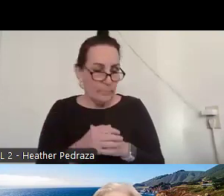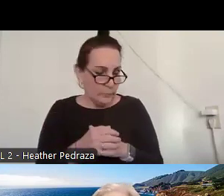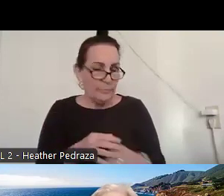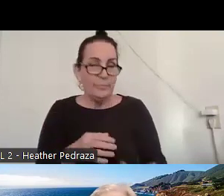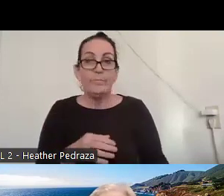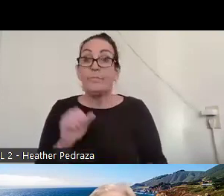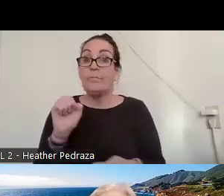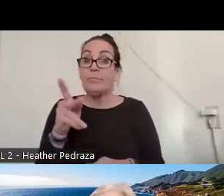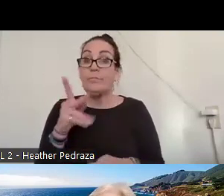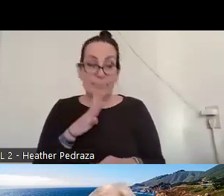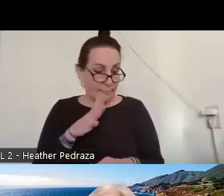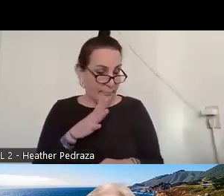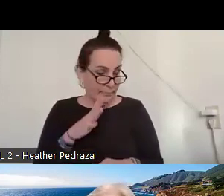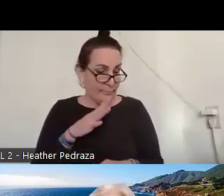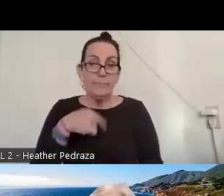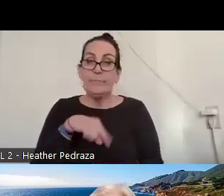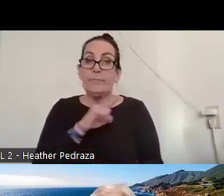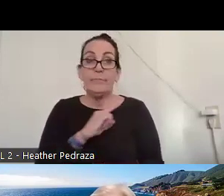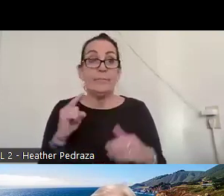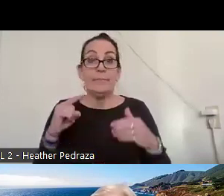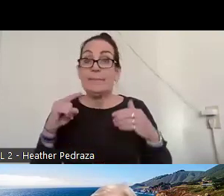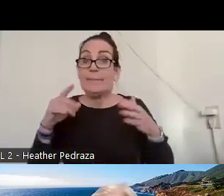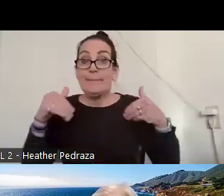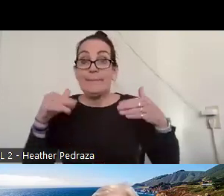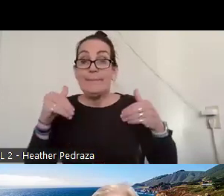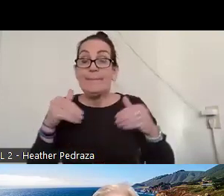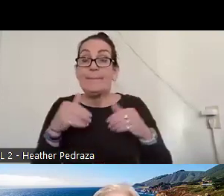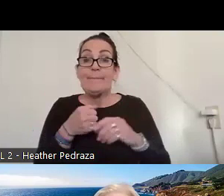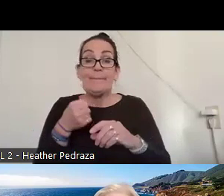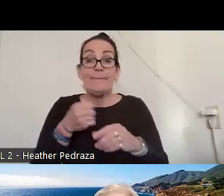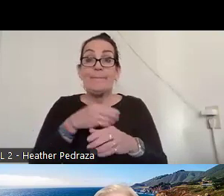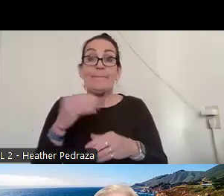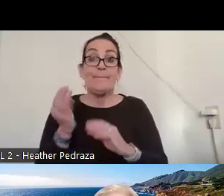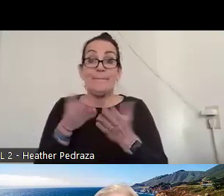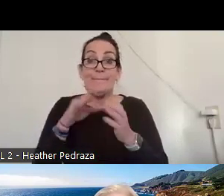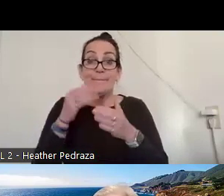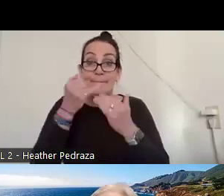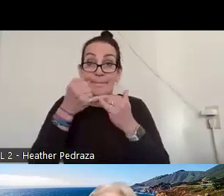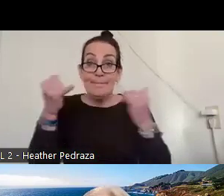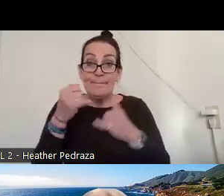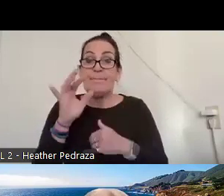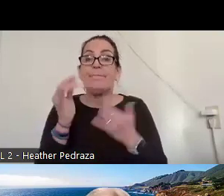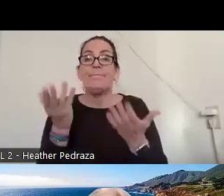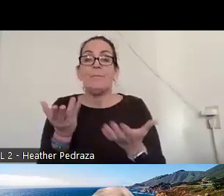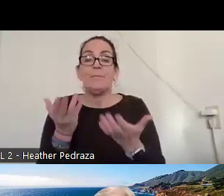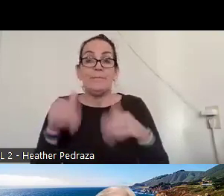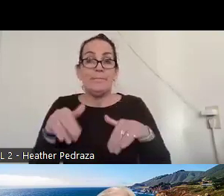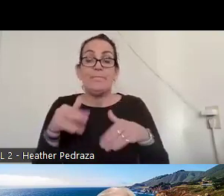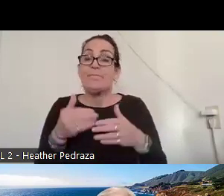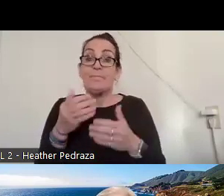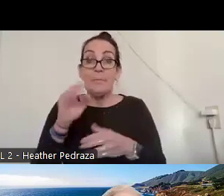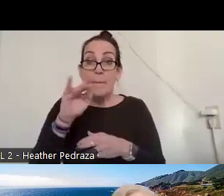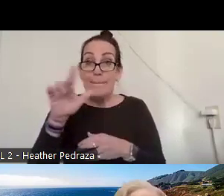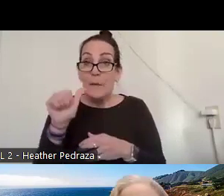Okay, so we are not to the bill filing deadline yet. That's in a couple of weeks. So there are not a whole lot of bills that have been